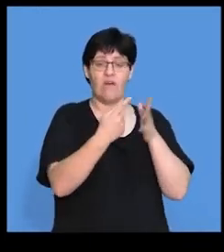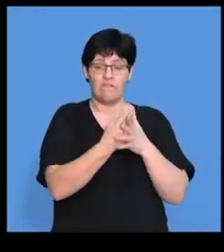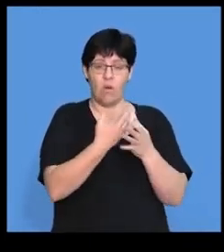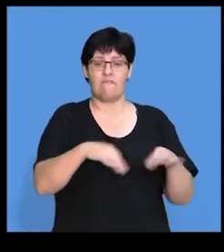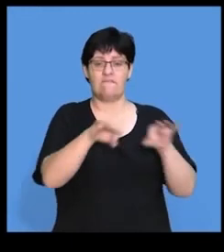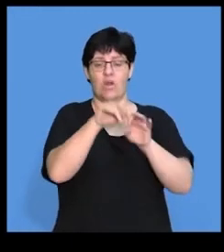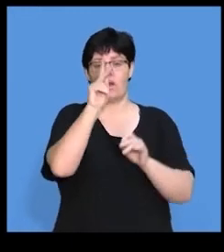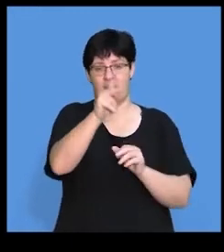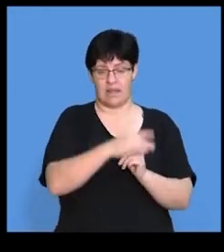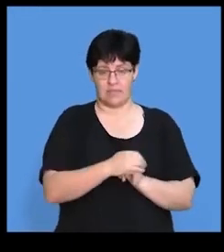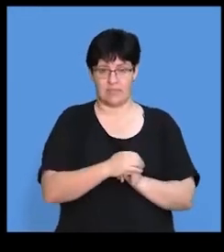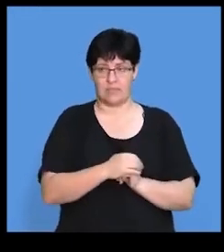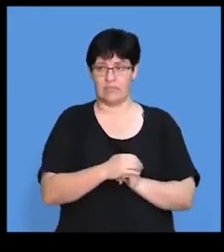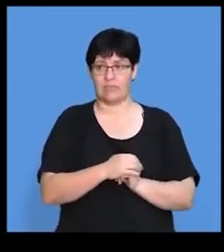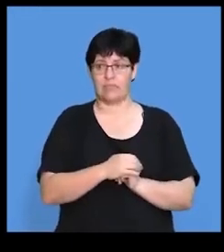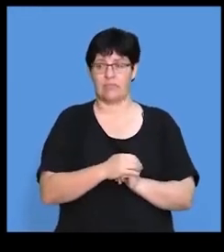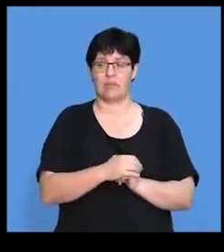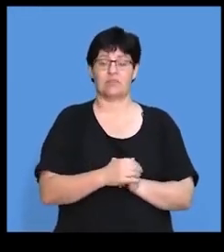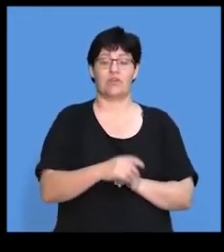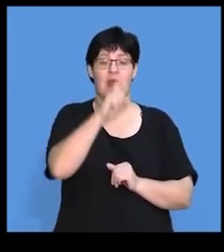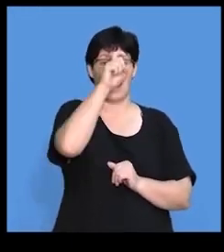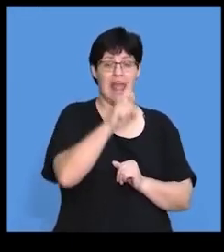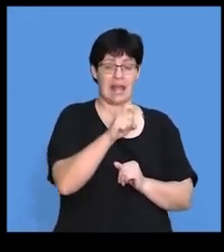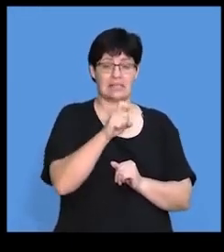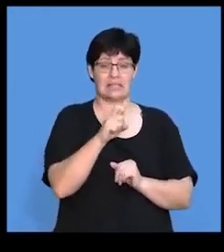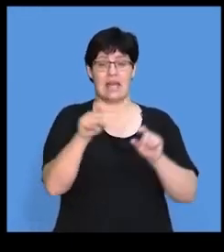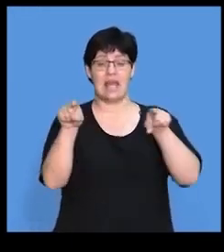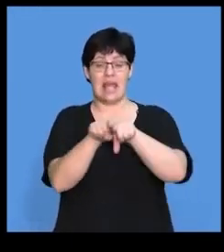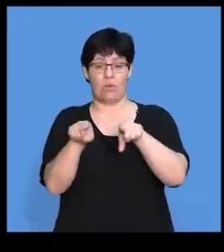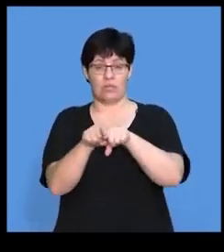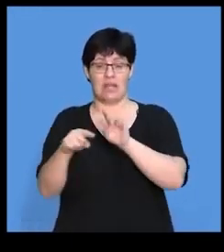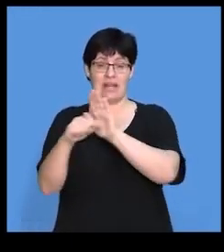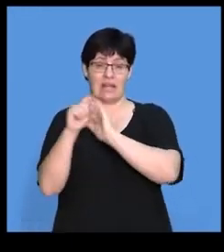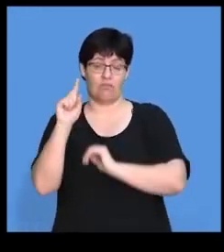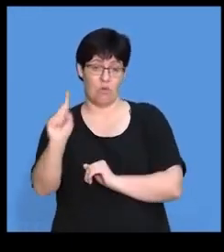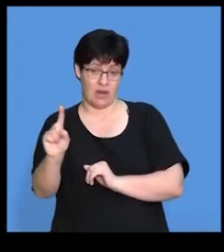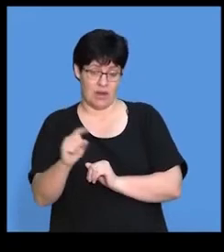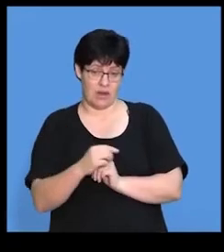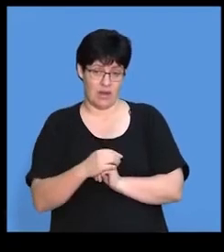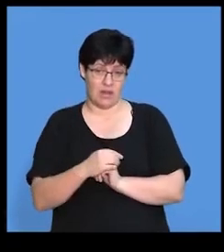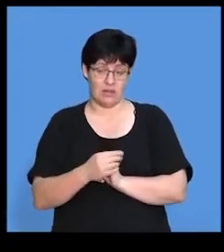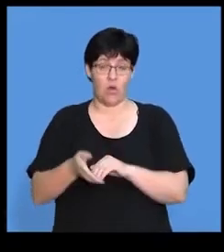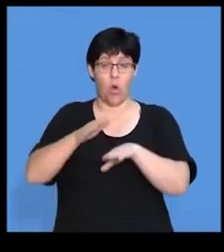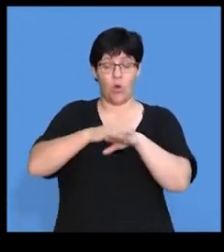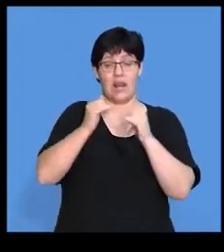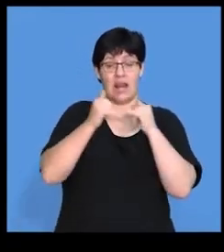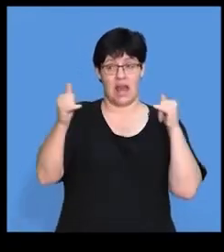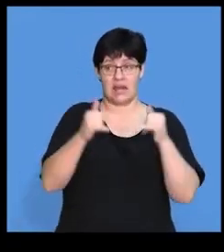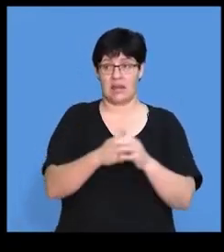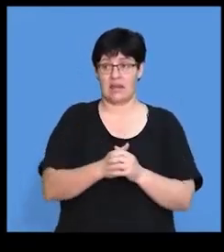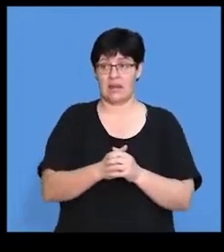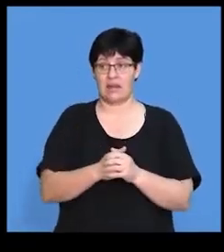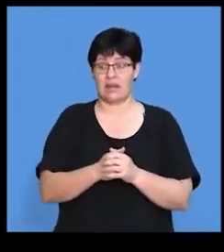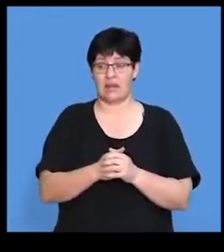k. So when x is equal to negative 1, and this is on line